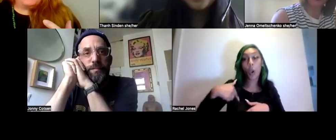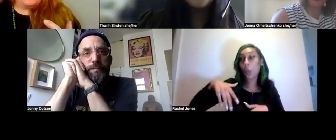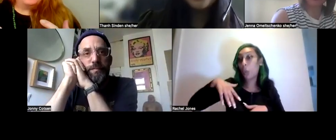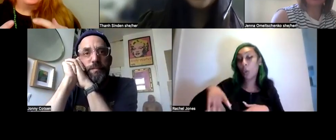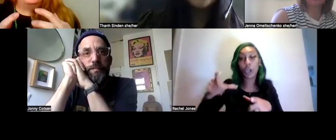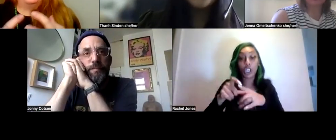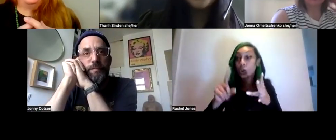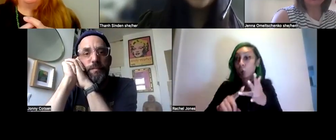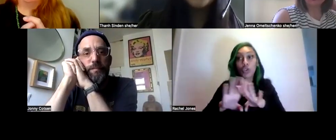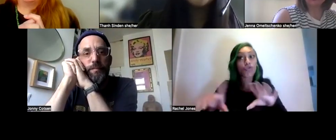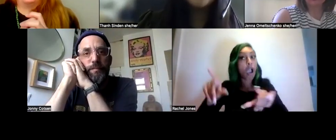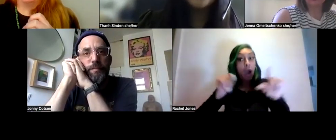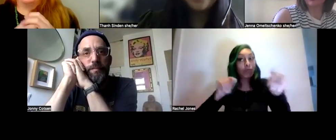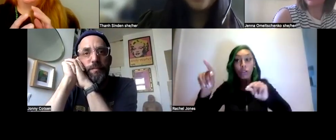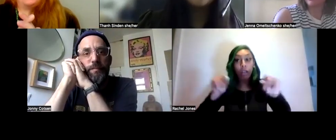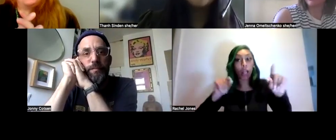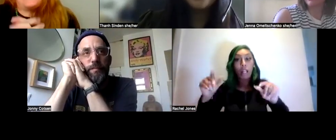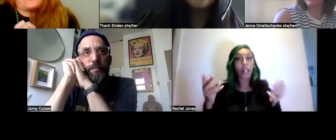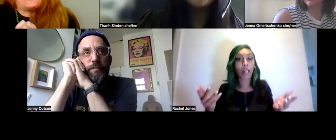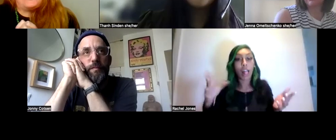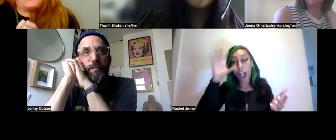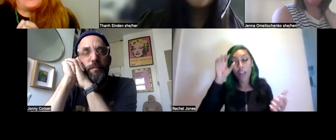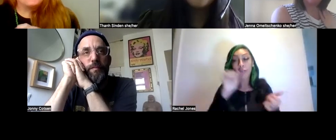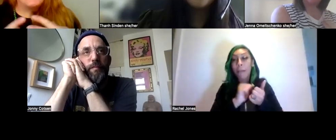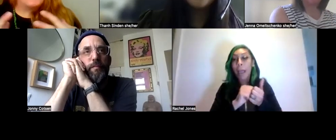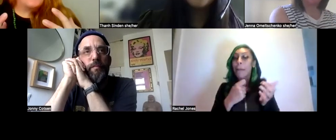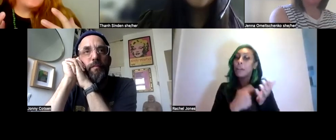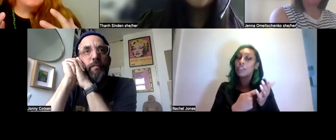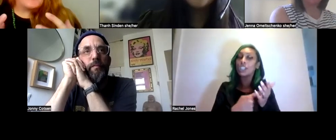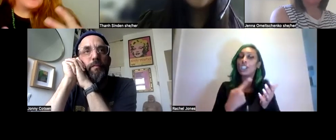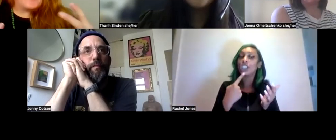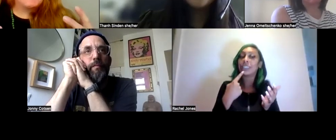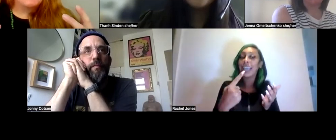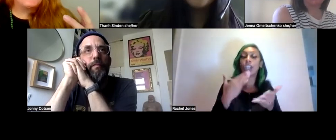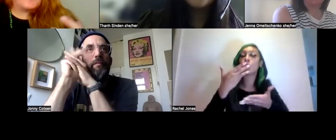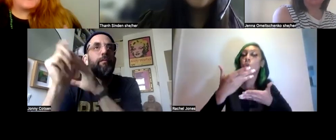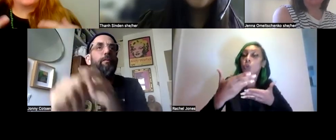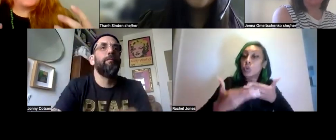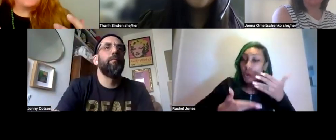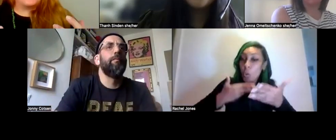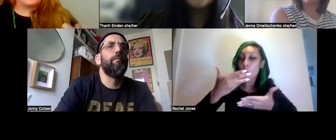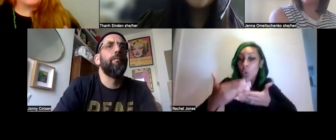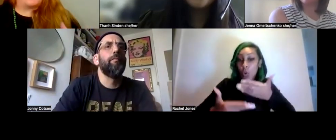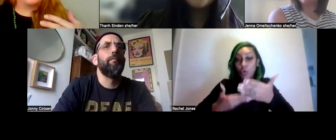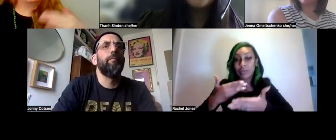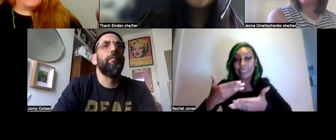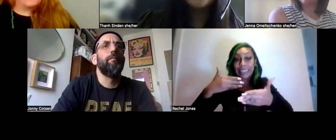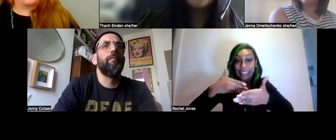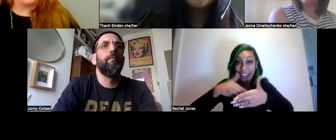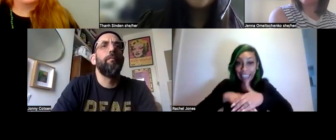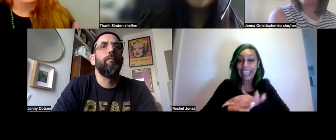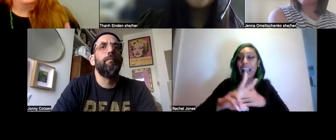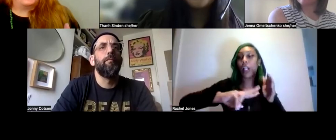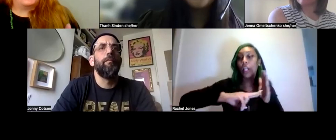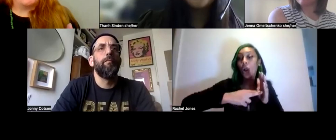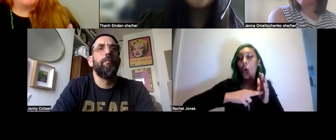not optional. And I remember Richard saying, you know, it's a story that we tell in organisations of how we